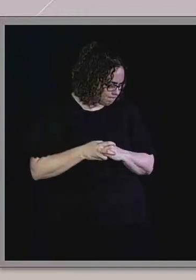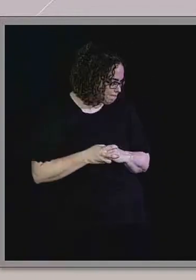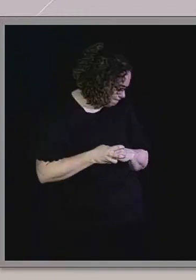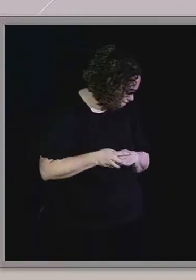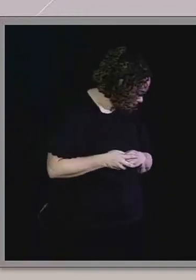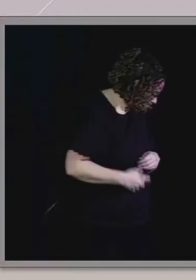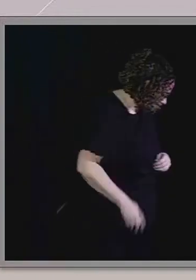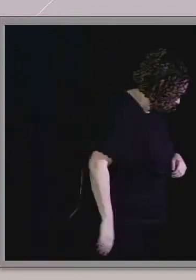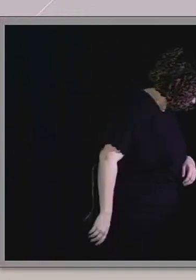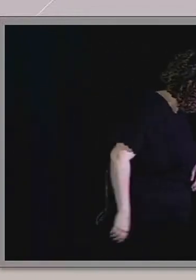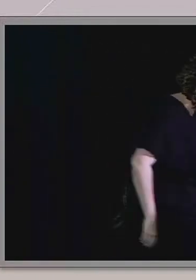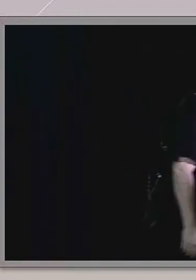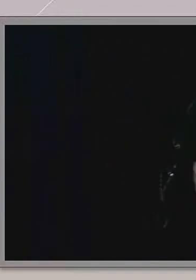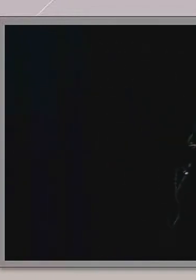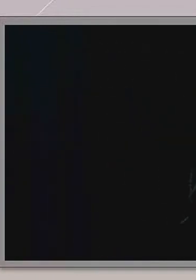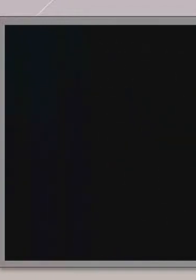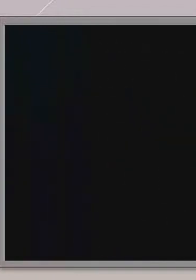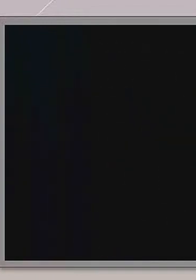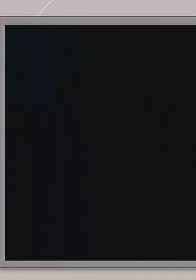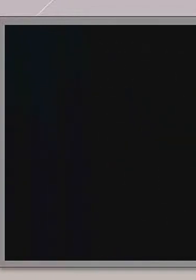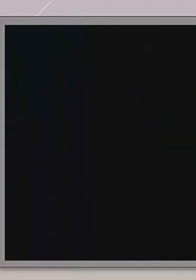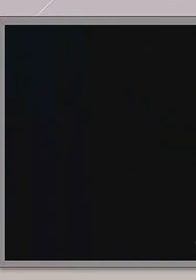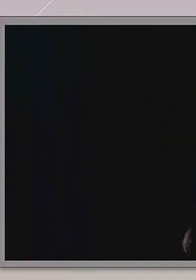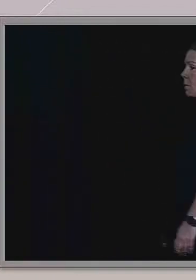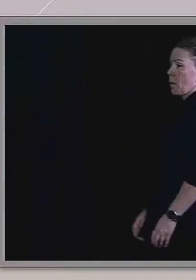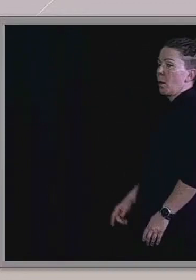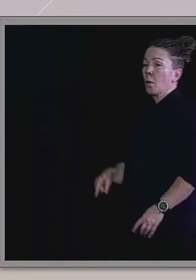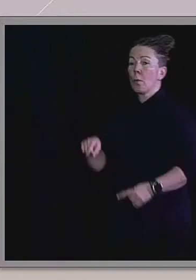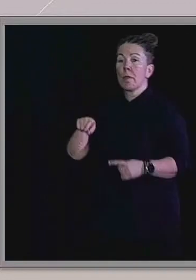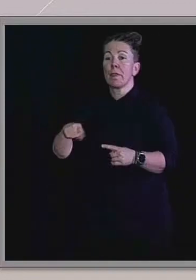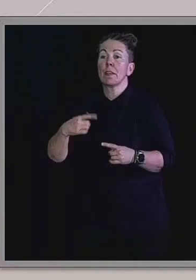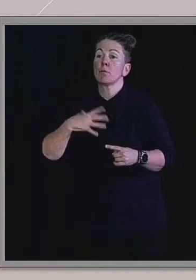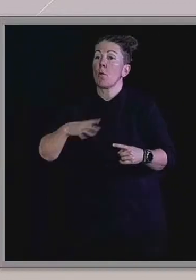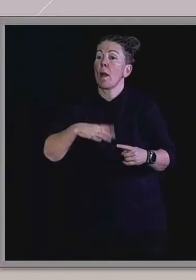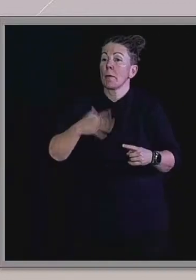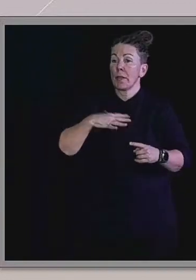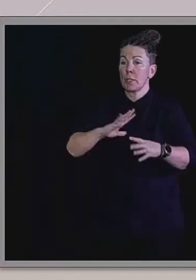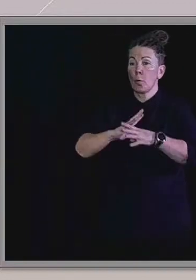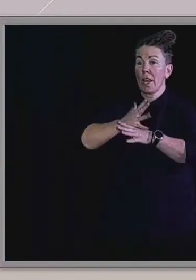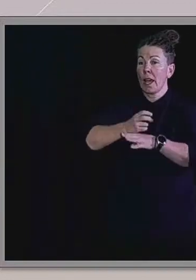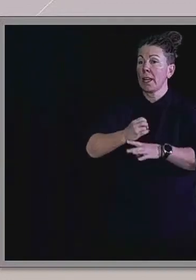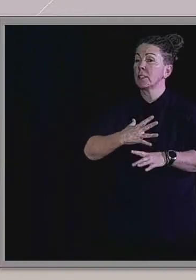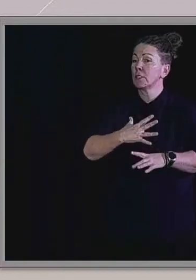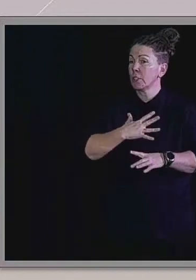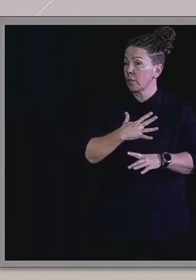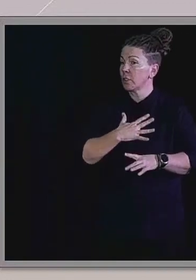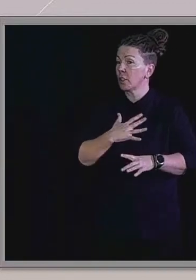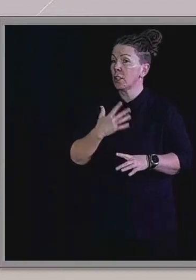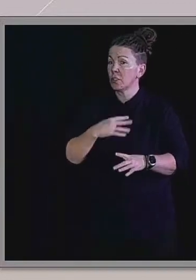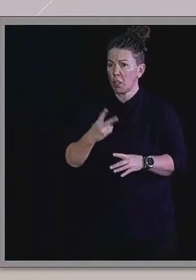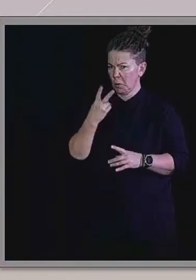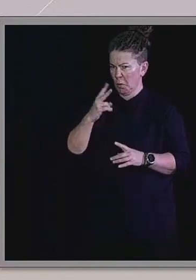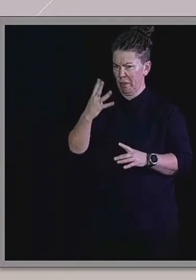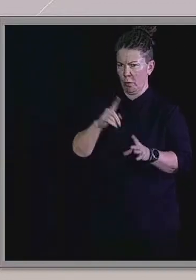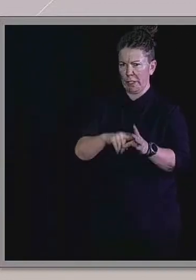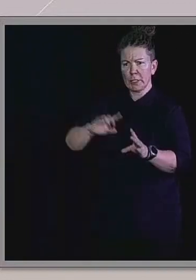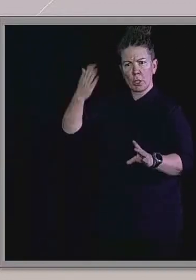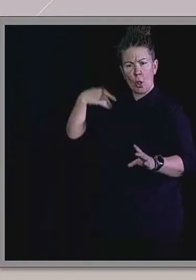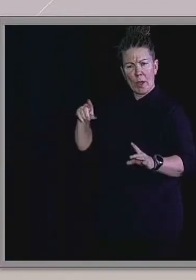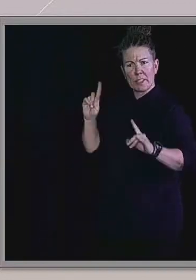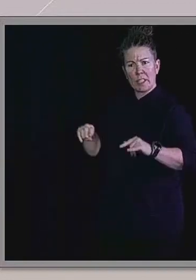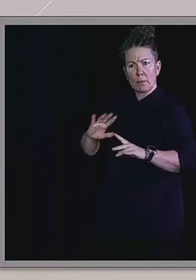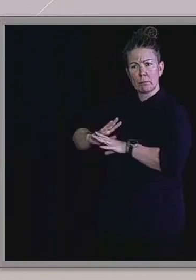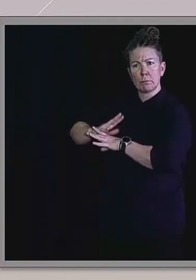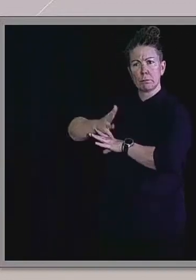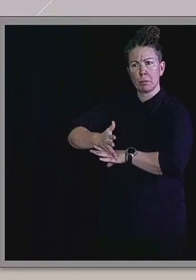requirement. We have to somehow, work on that ourselves. So Lorraine and I, when we started Jololo some 24 years ago, we did it